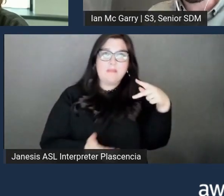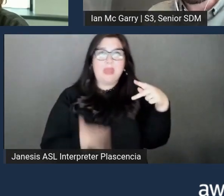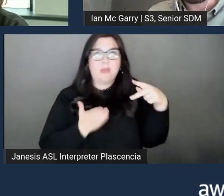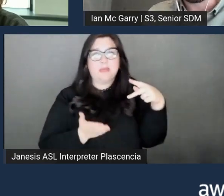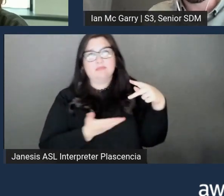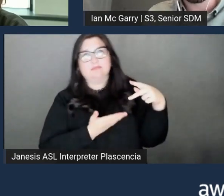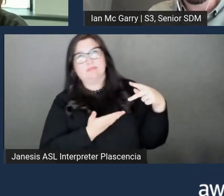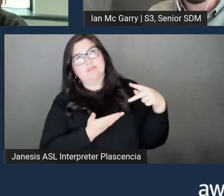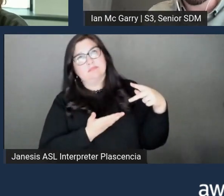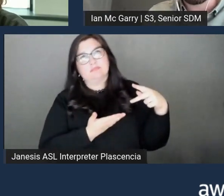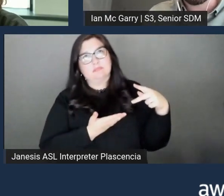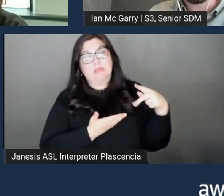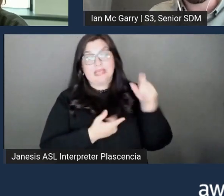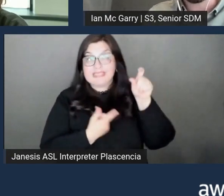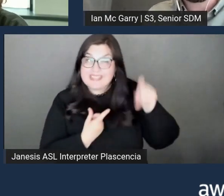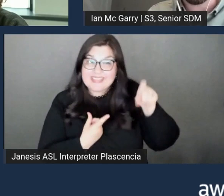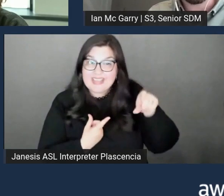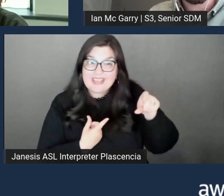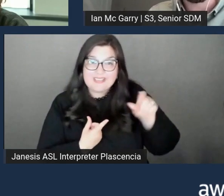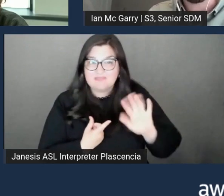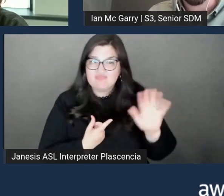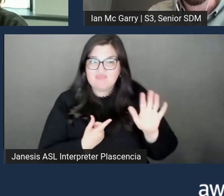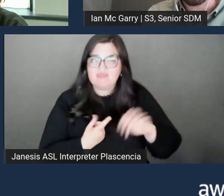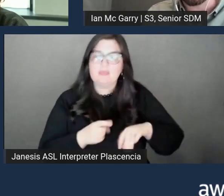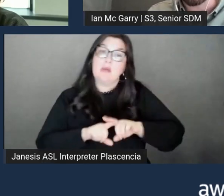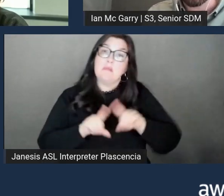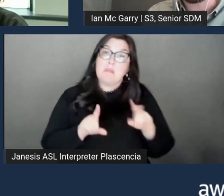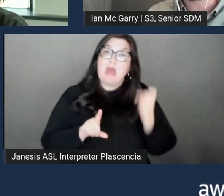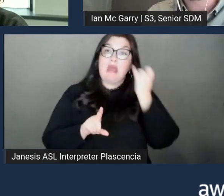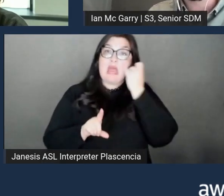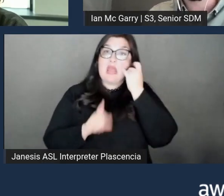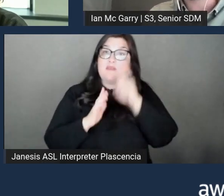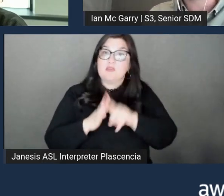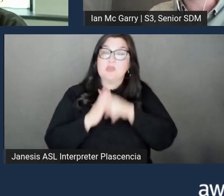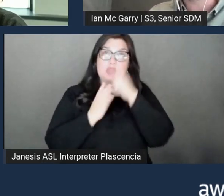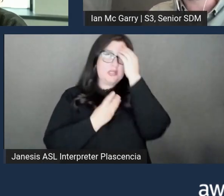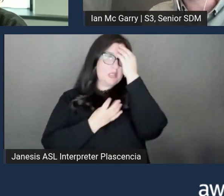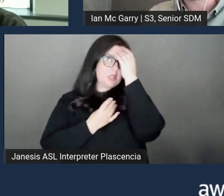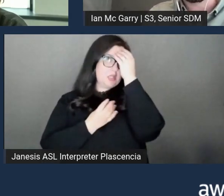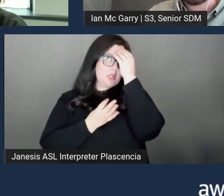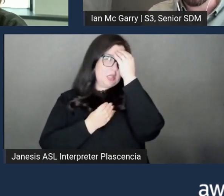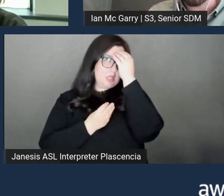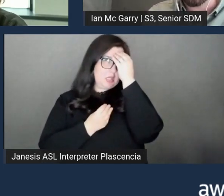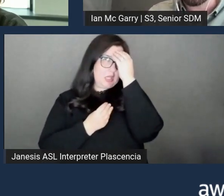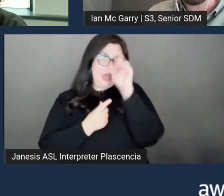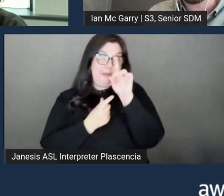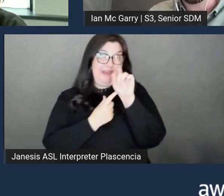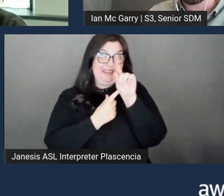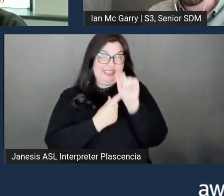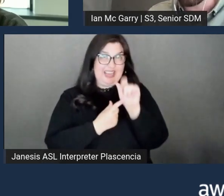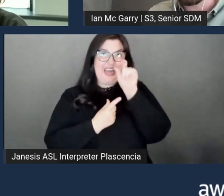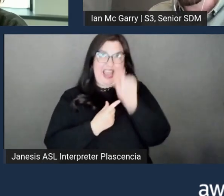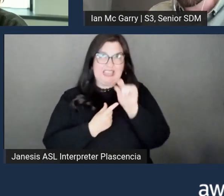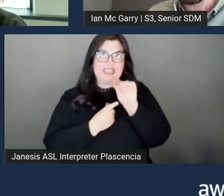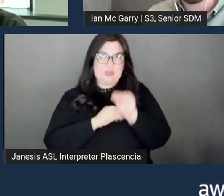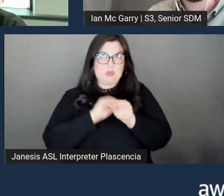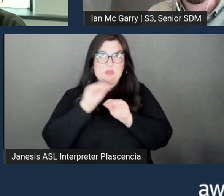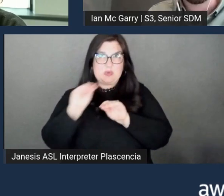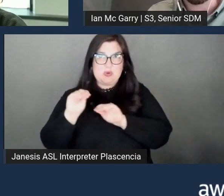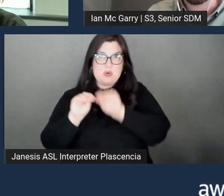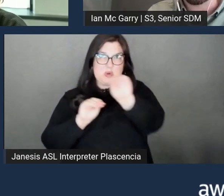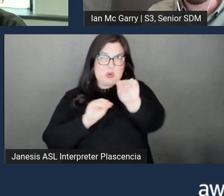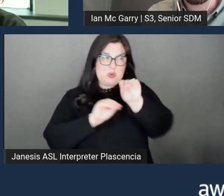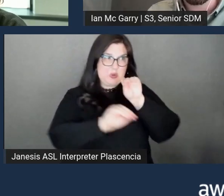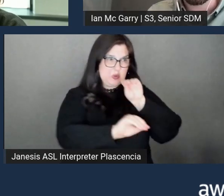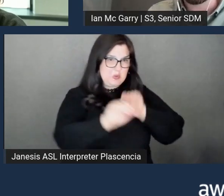will need at any point in the future. But if you start thinking, hey, I need my data in different locations because of compliance, or I need